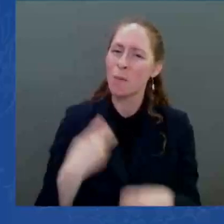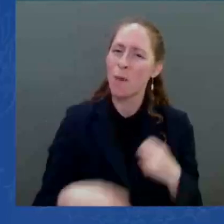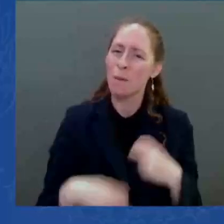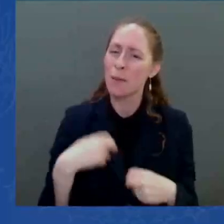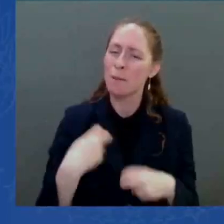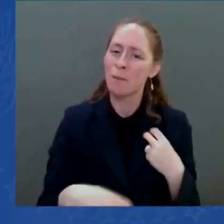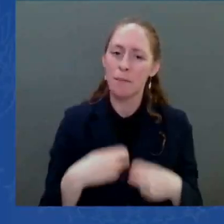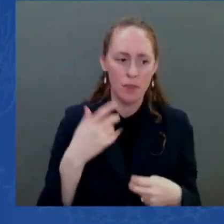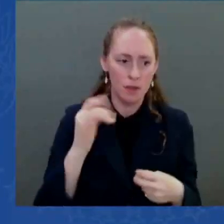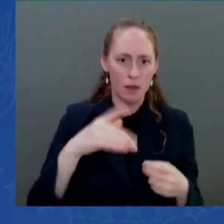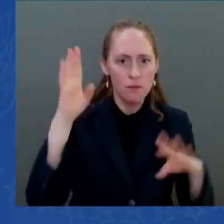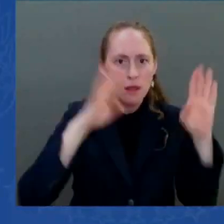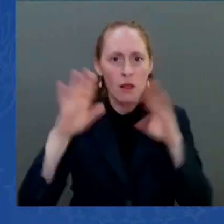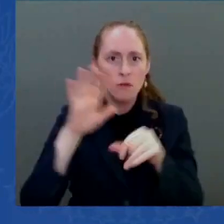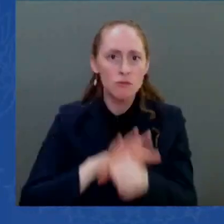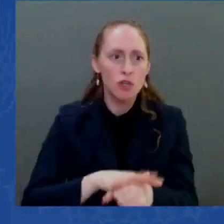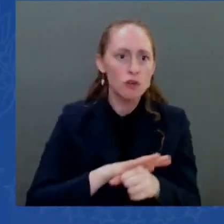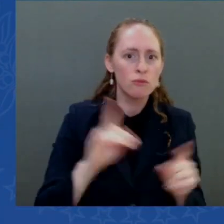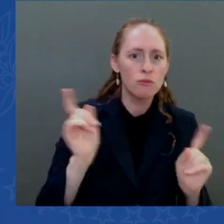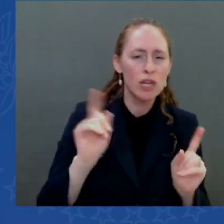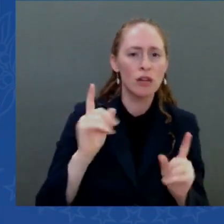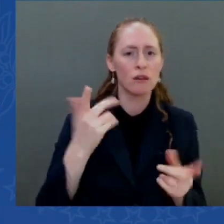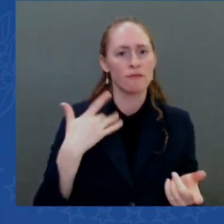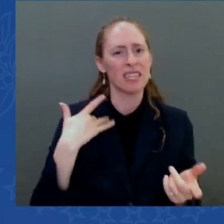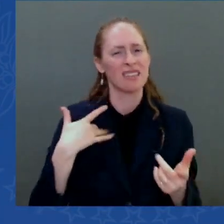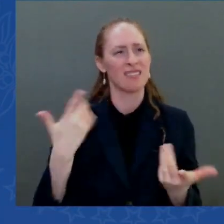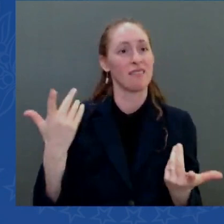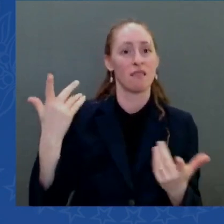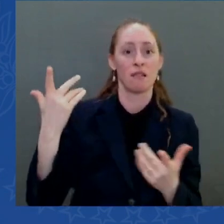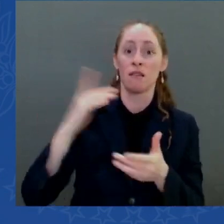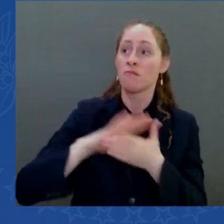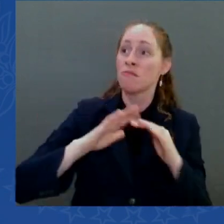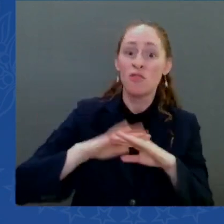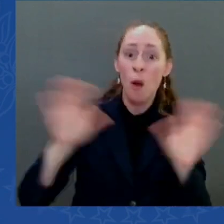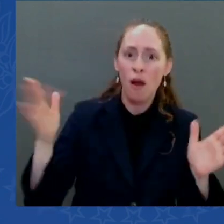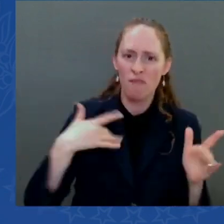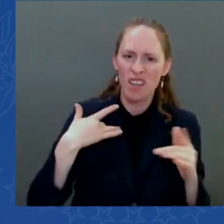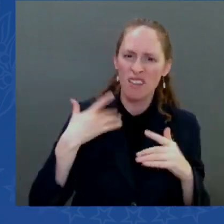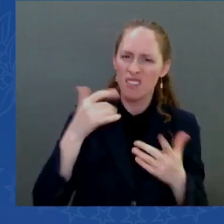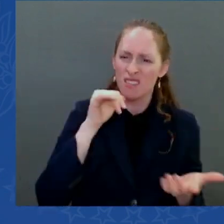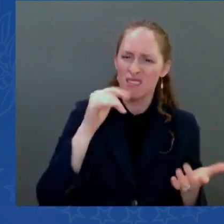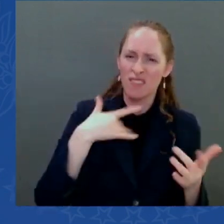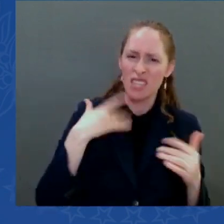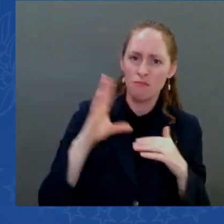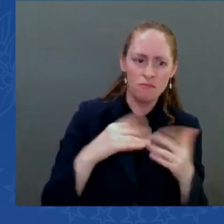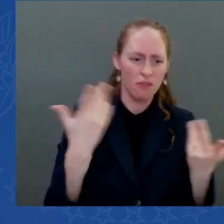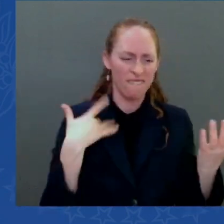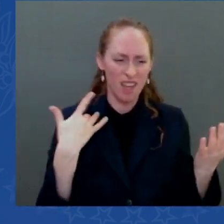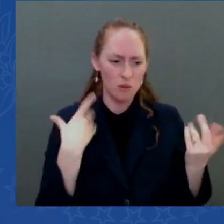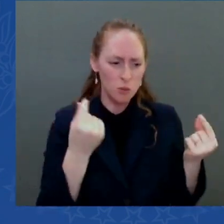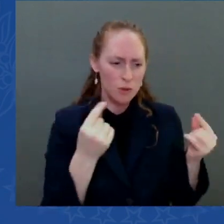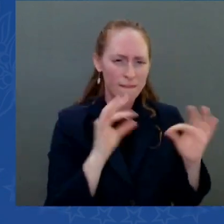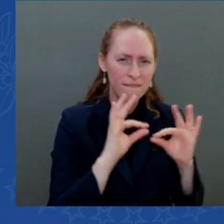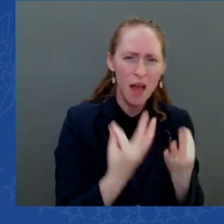So we need to keep this fight up. And Republicans, and I, as you know, I get criticized by the press